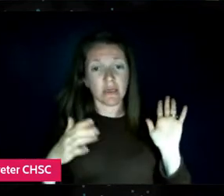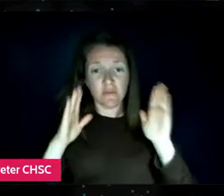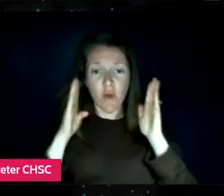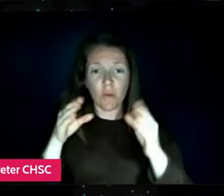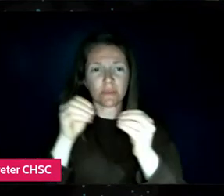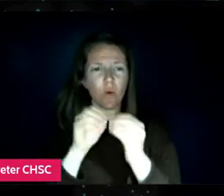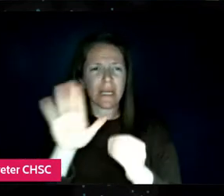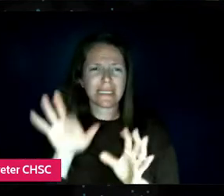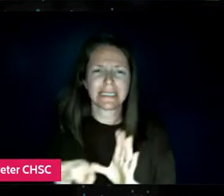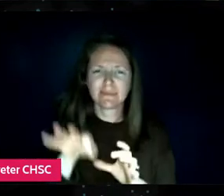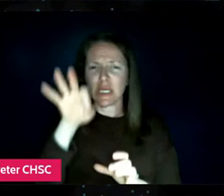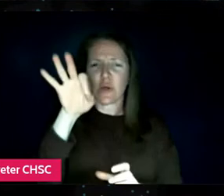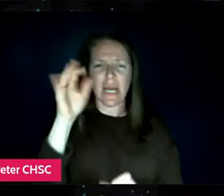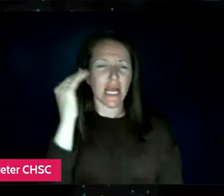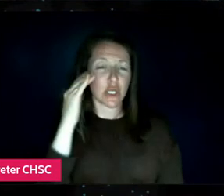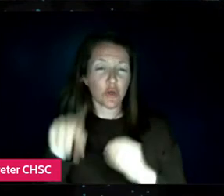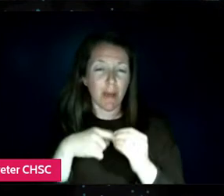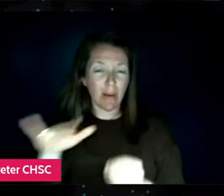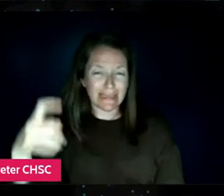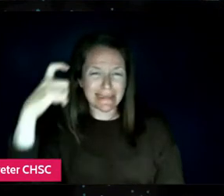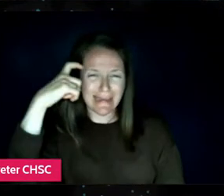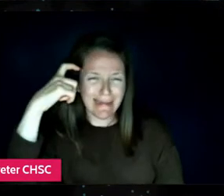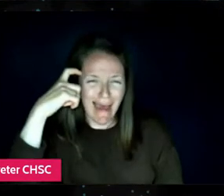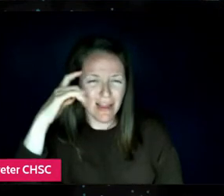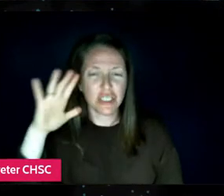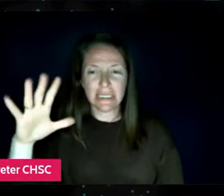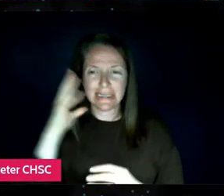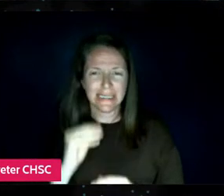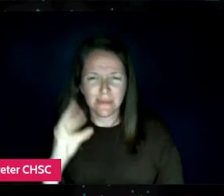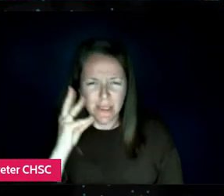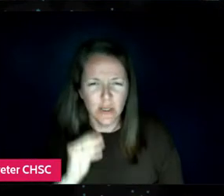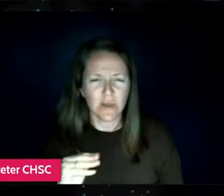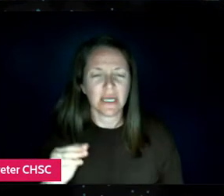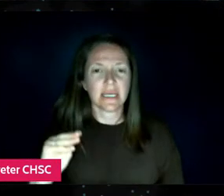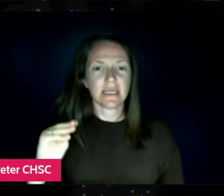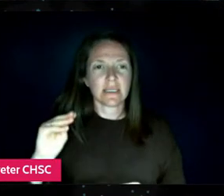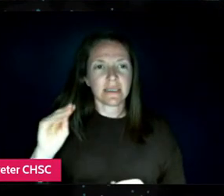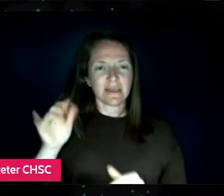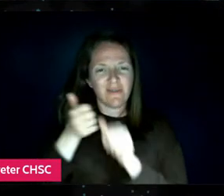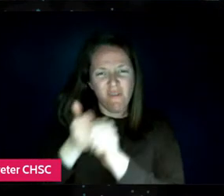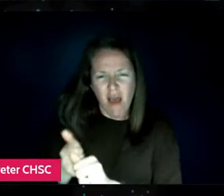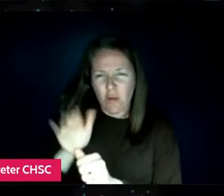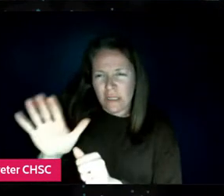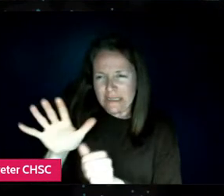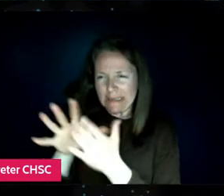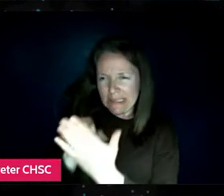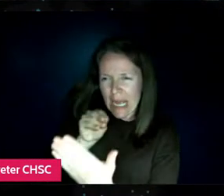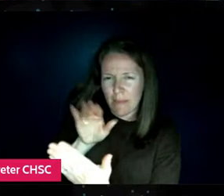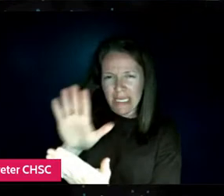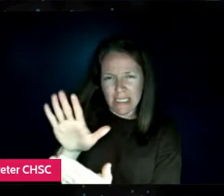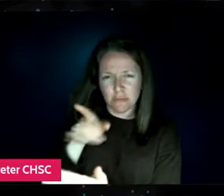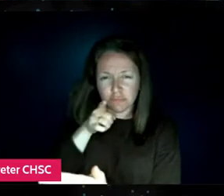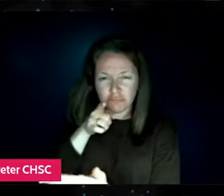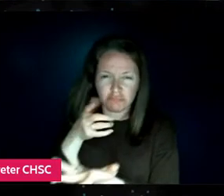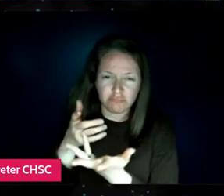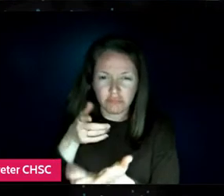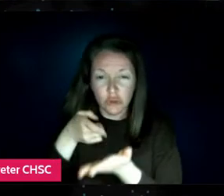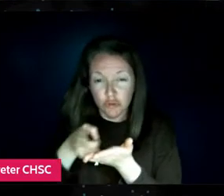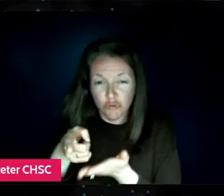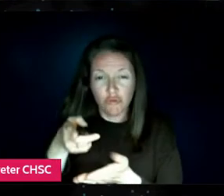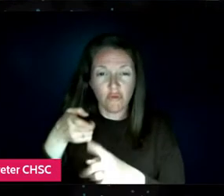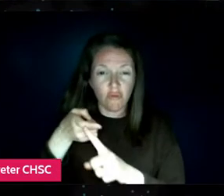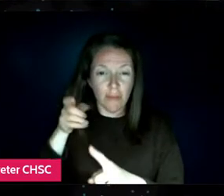spirit of it. I focused on what I knew about his psychology, his experiences. I focused on what I knew truthfully in the story